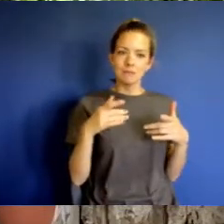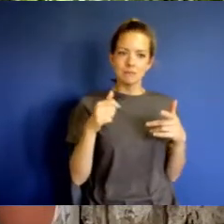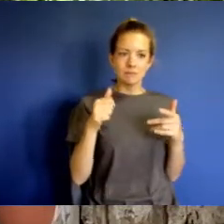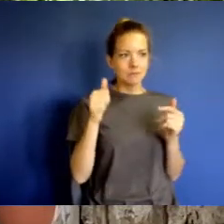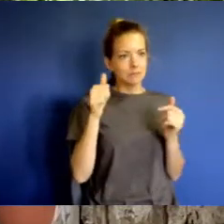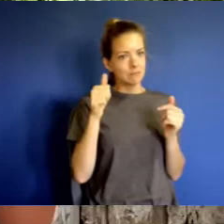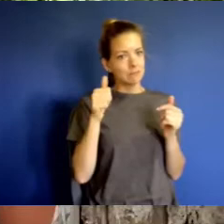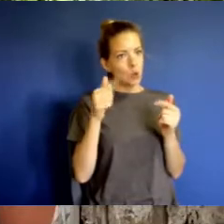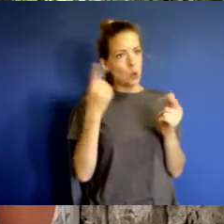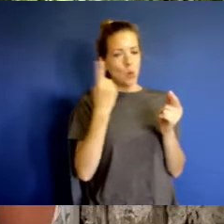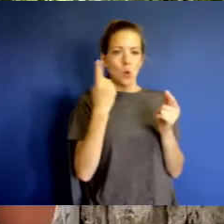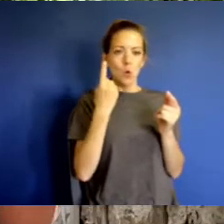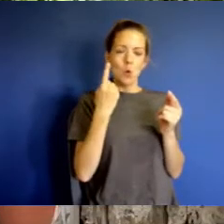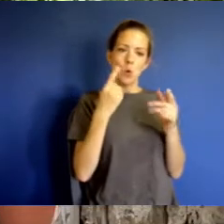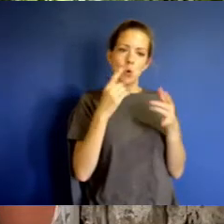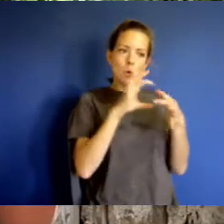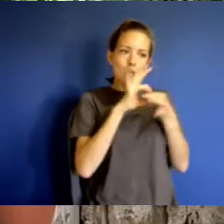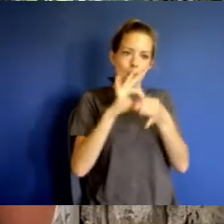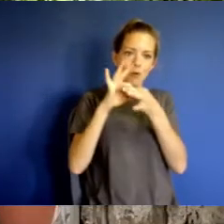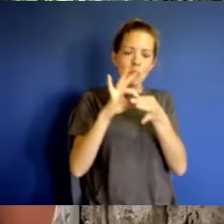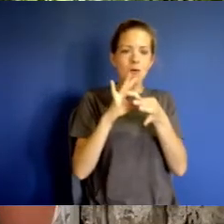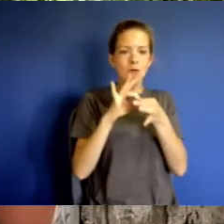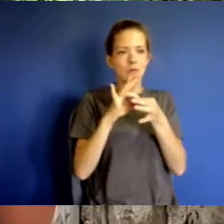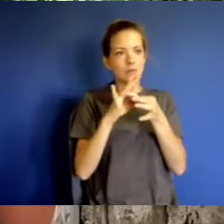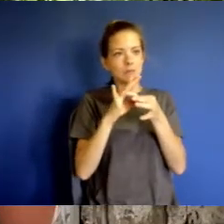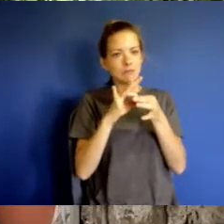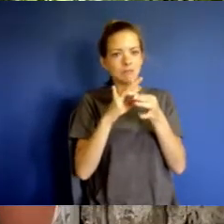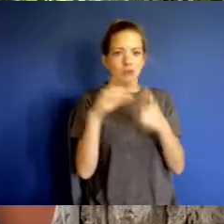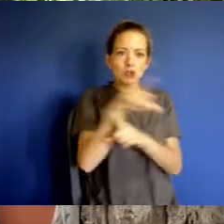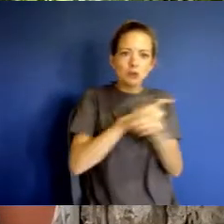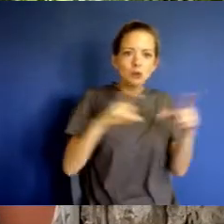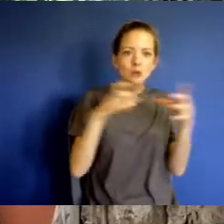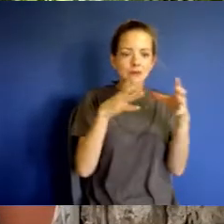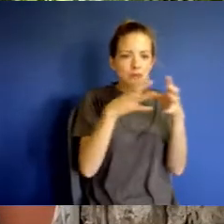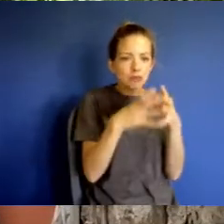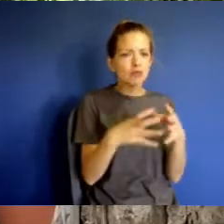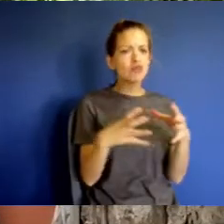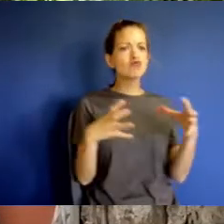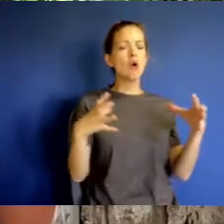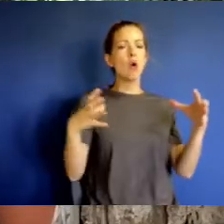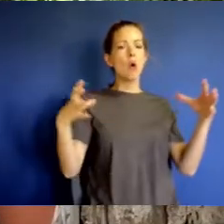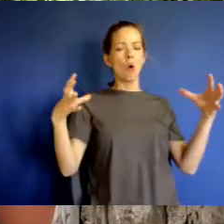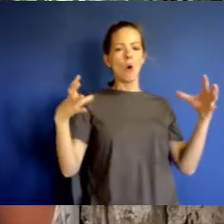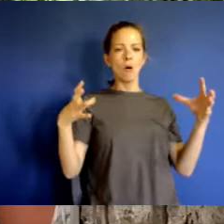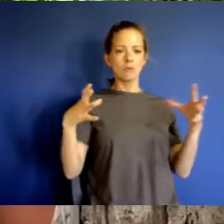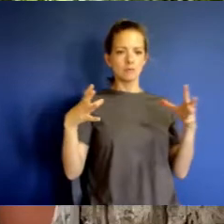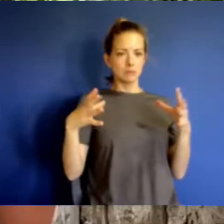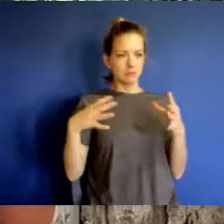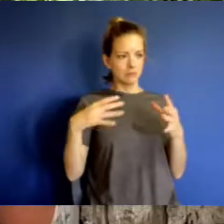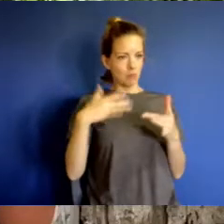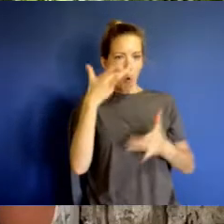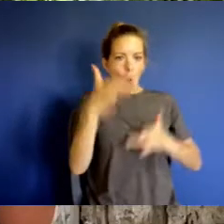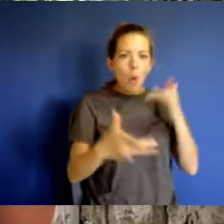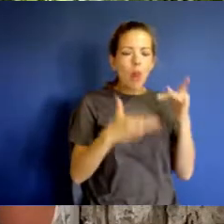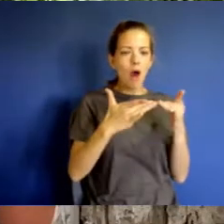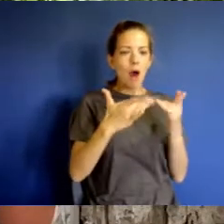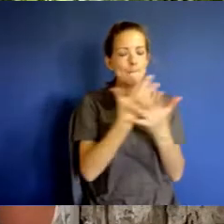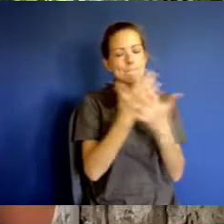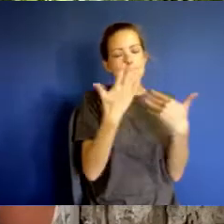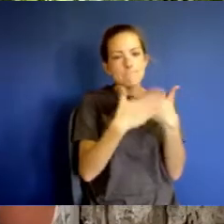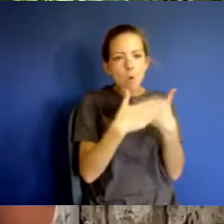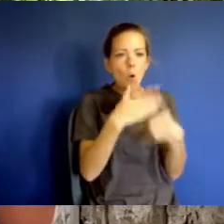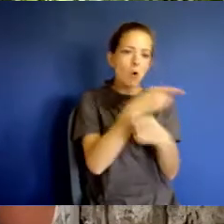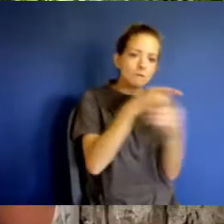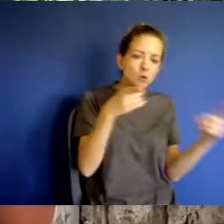grown our community so much. I think we've been able to reach so many more people through our